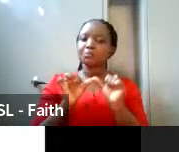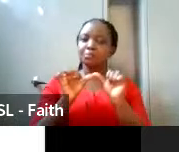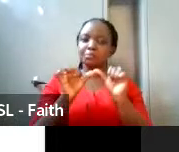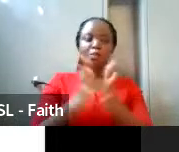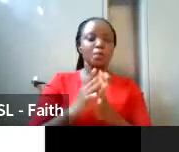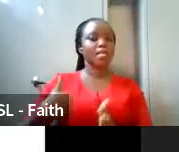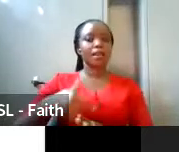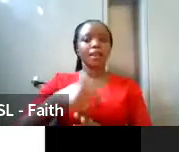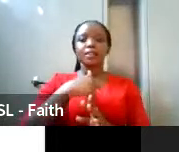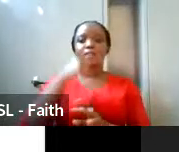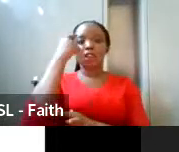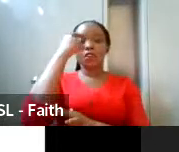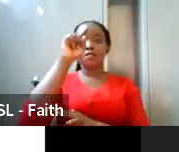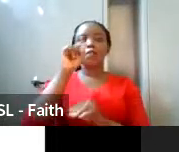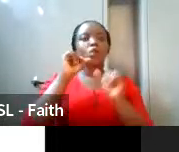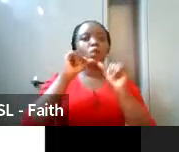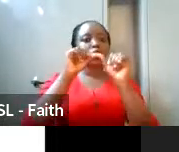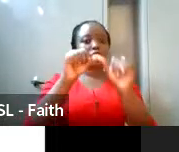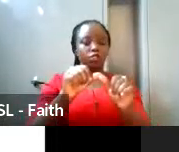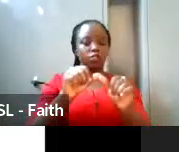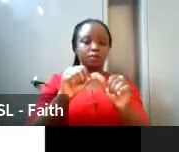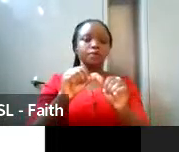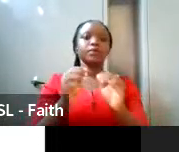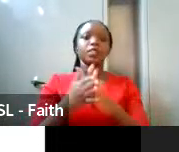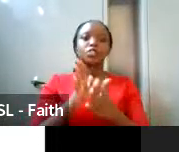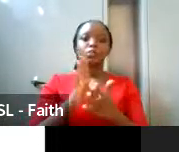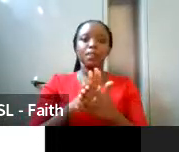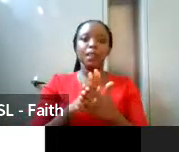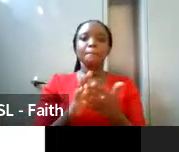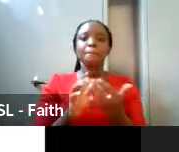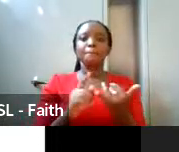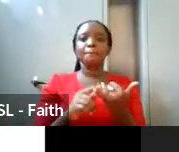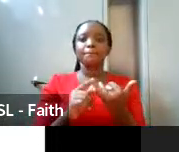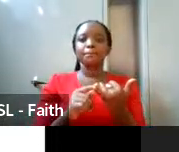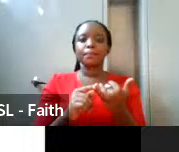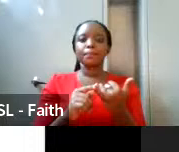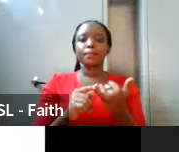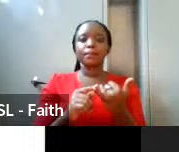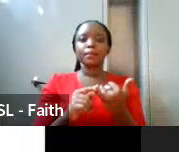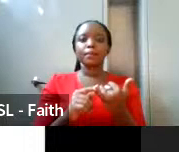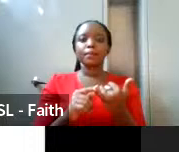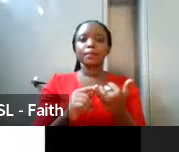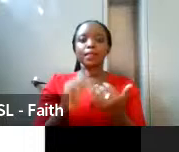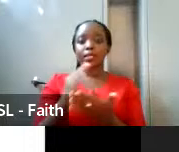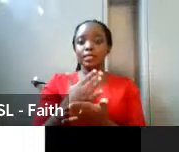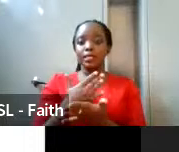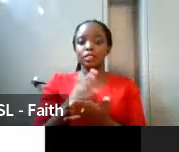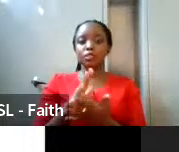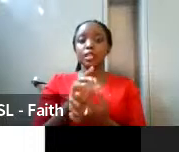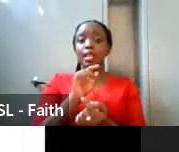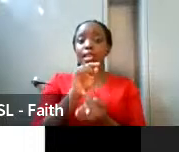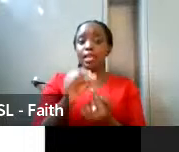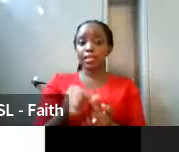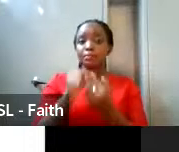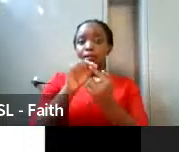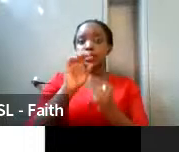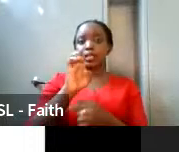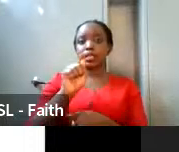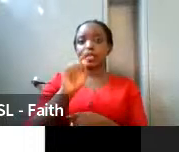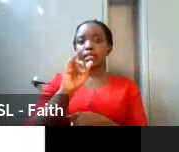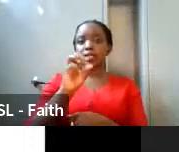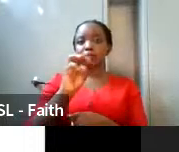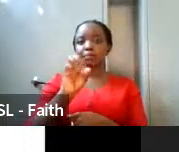for continuing to be on our sessions, especially on eTIMS.